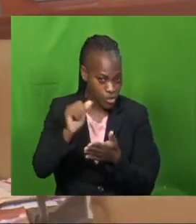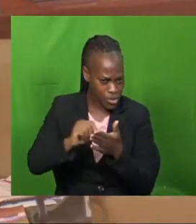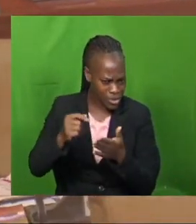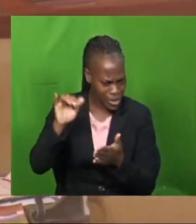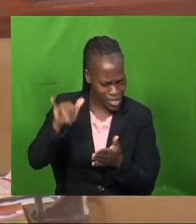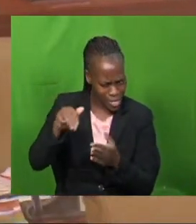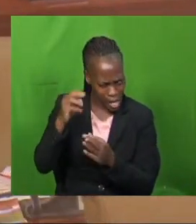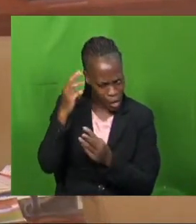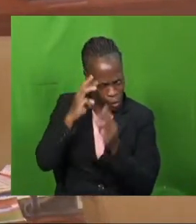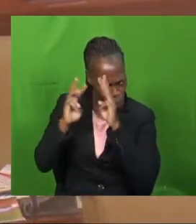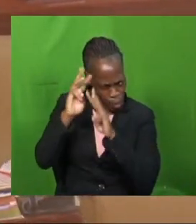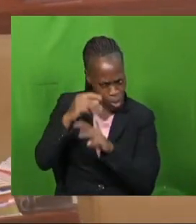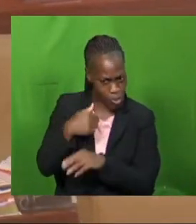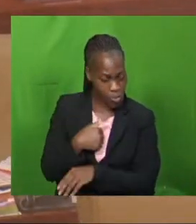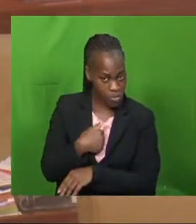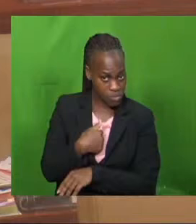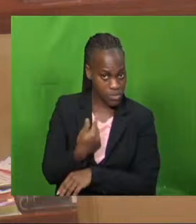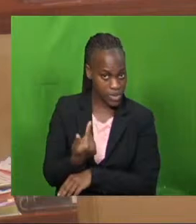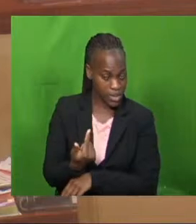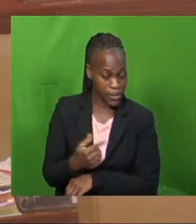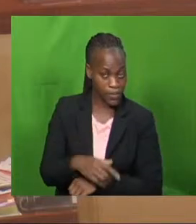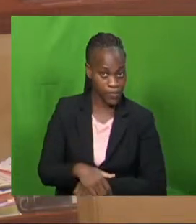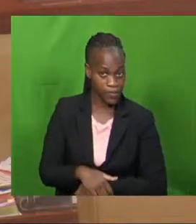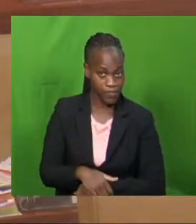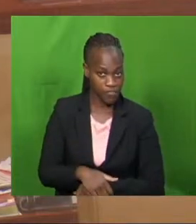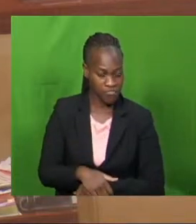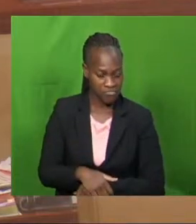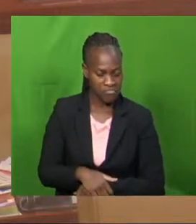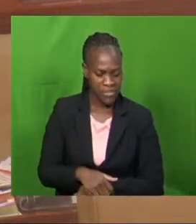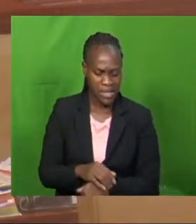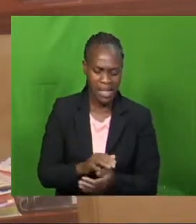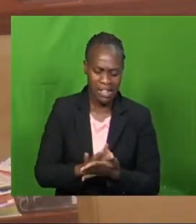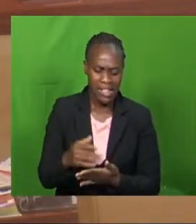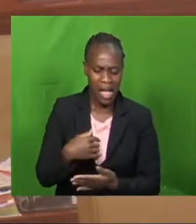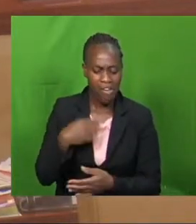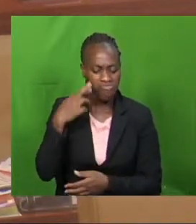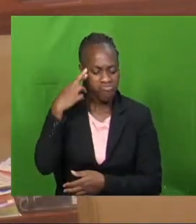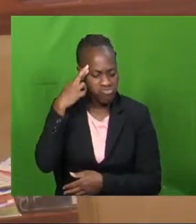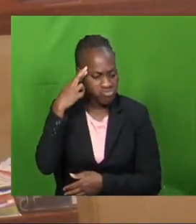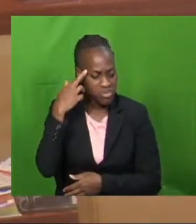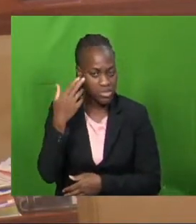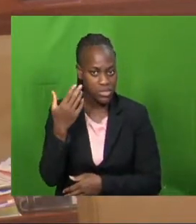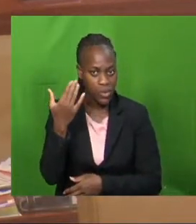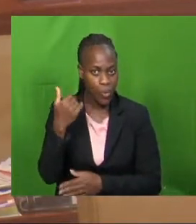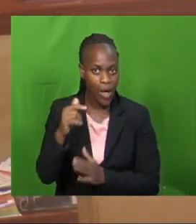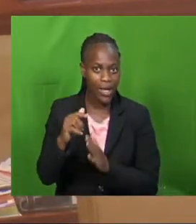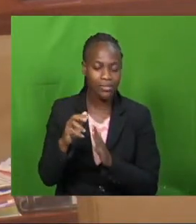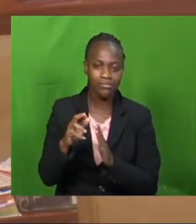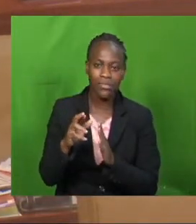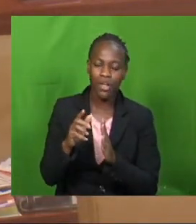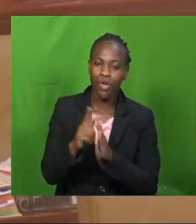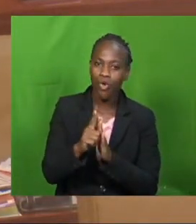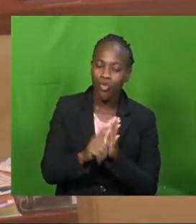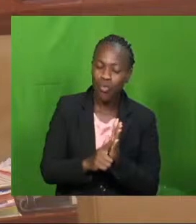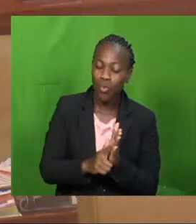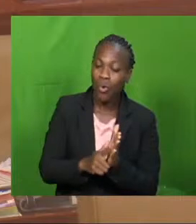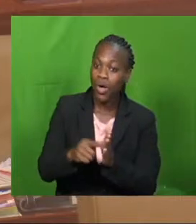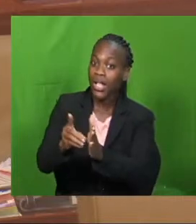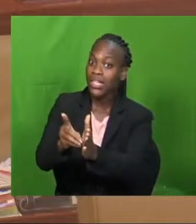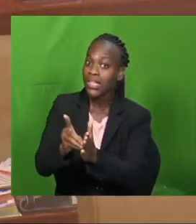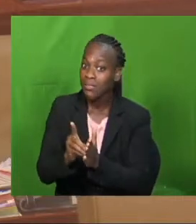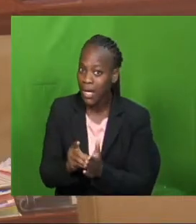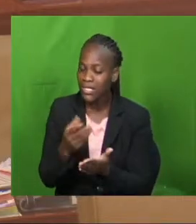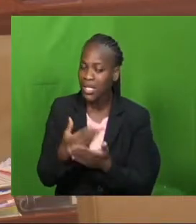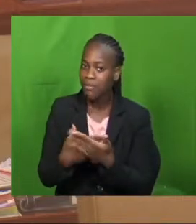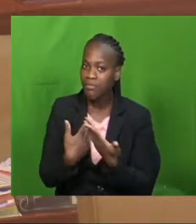worrisome. Clearly, there are reasons why the law requires that before